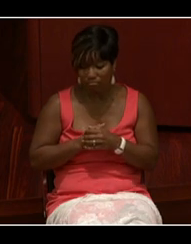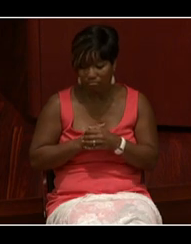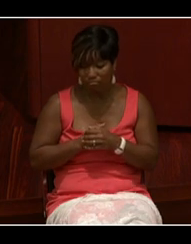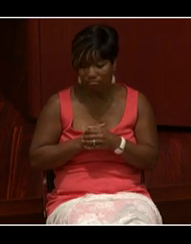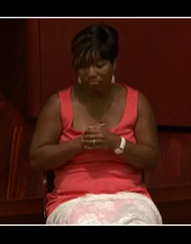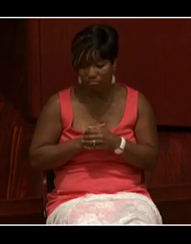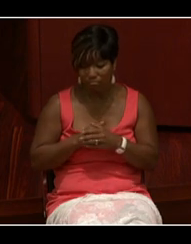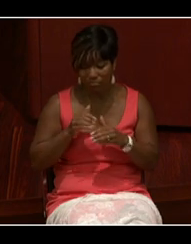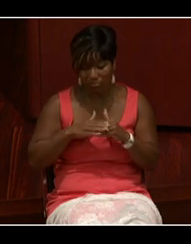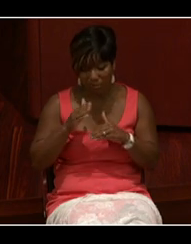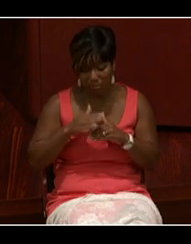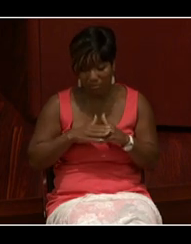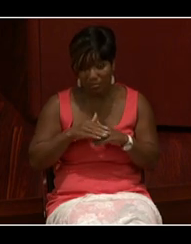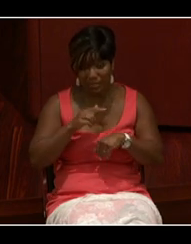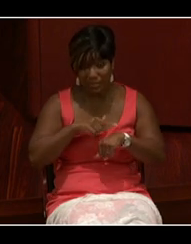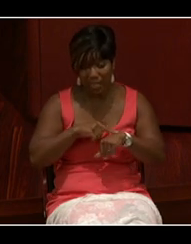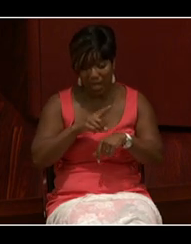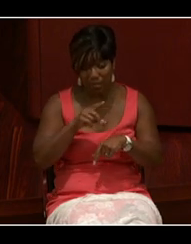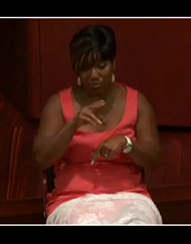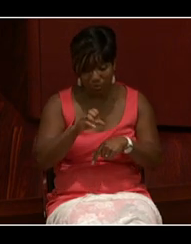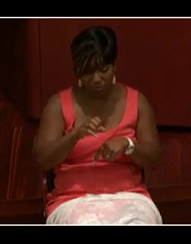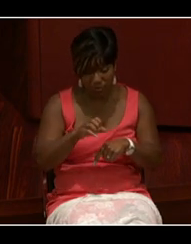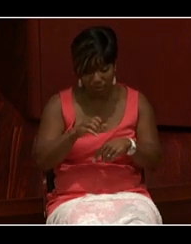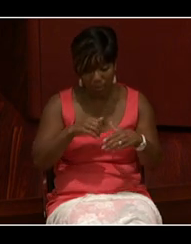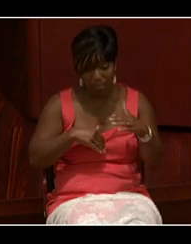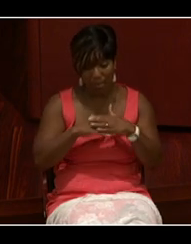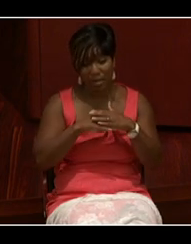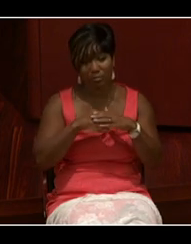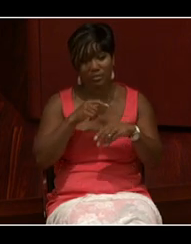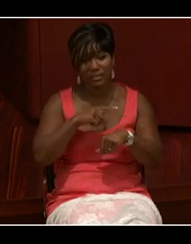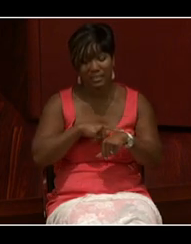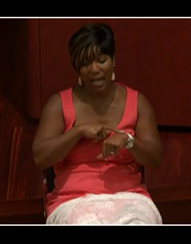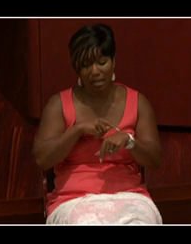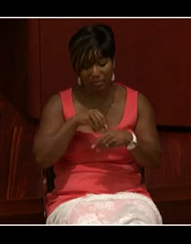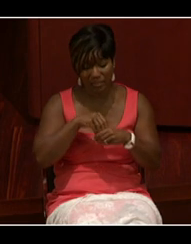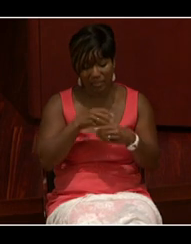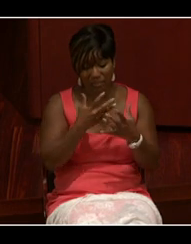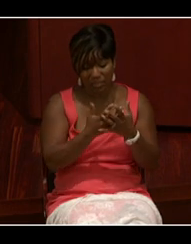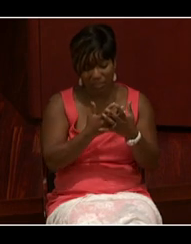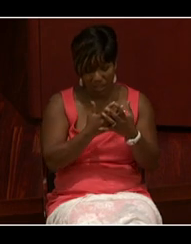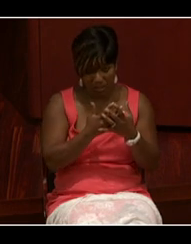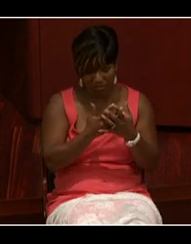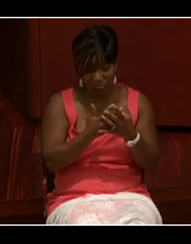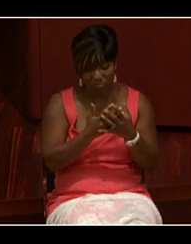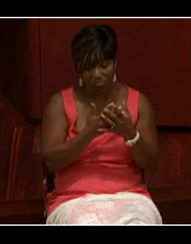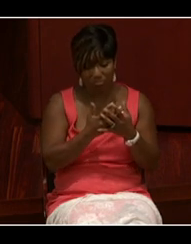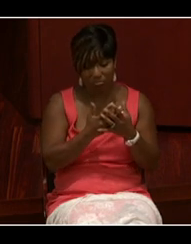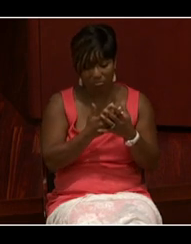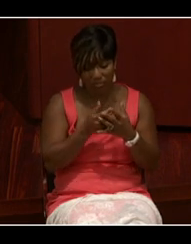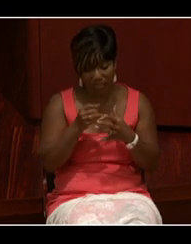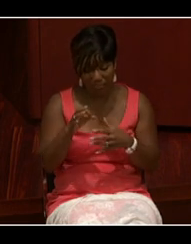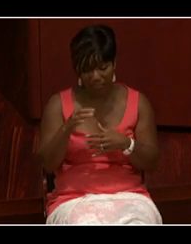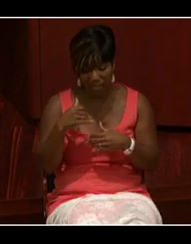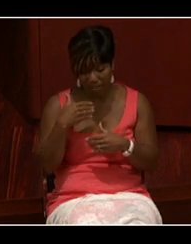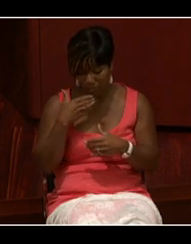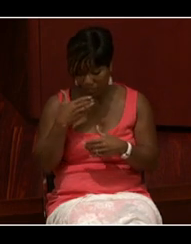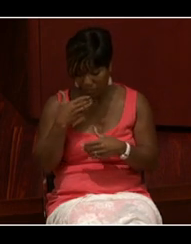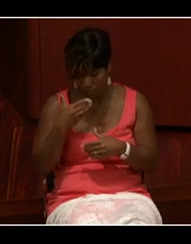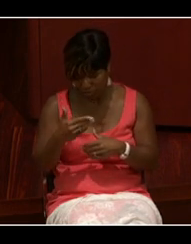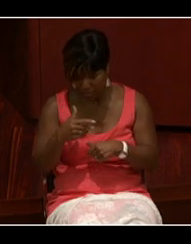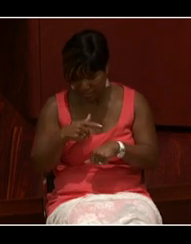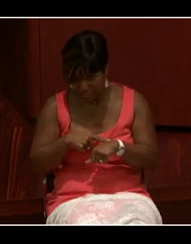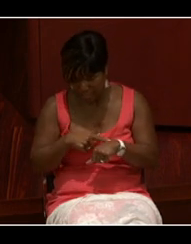the minimum time due, the maximum time spent in jail, the term of day, if they'll have good time, that's if they